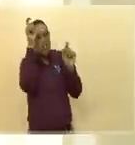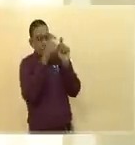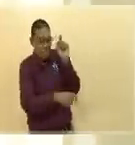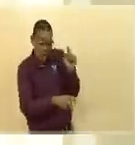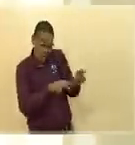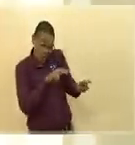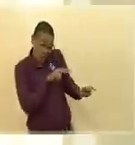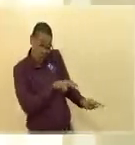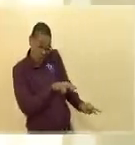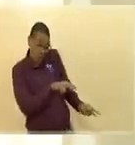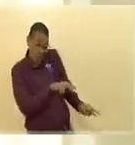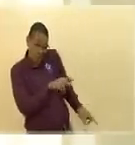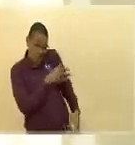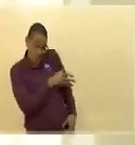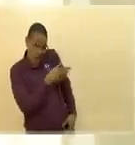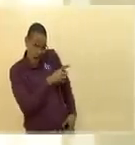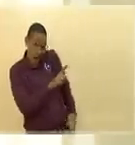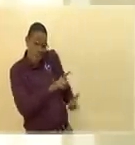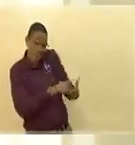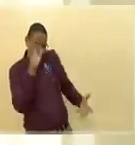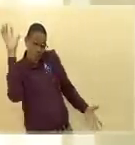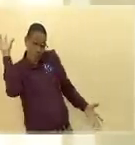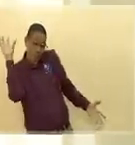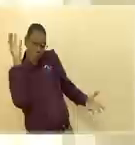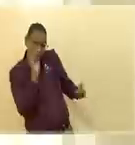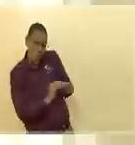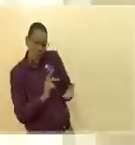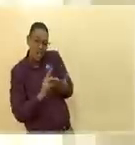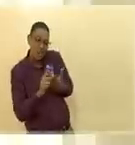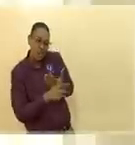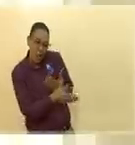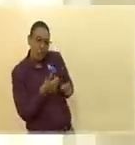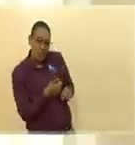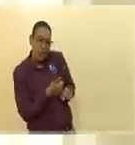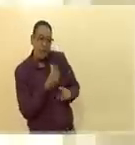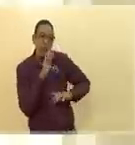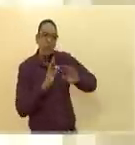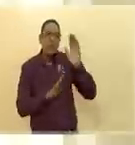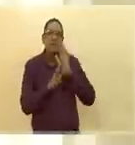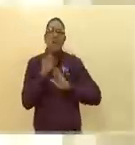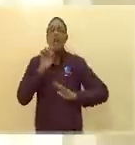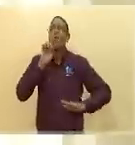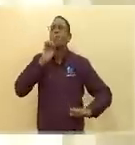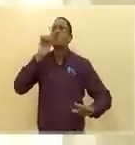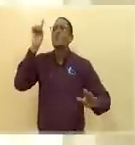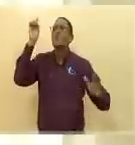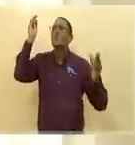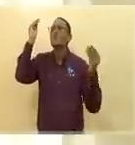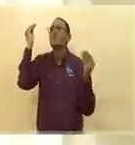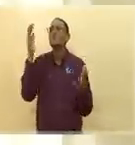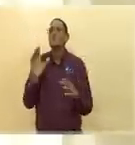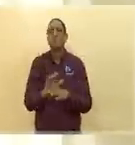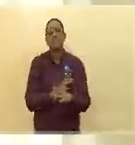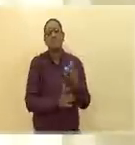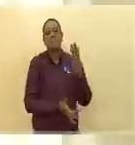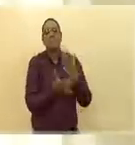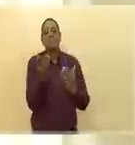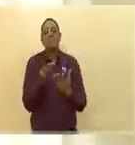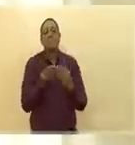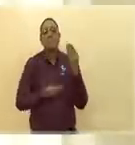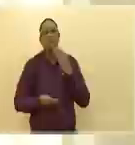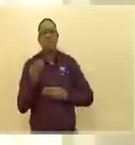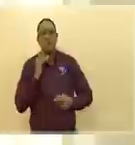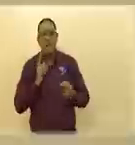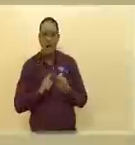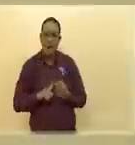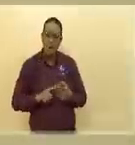are making and the overarching program to develop a truly digital economy and a truly